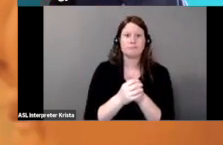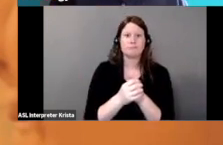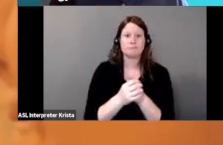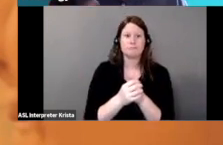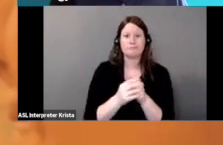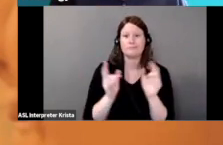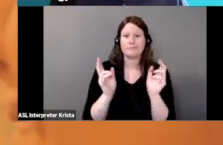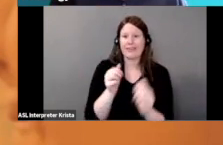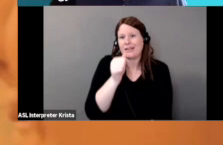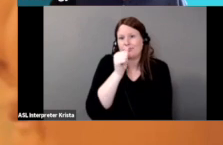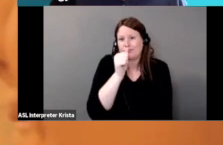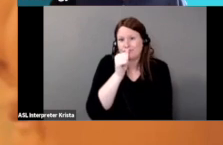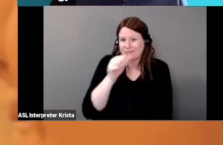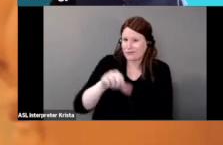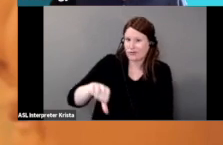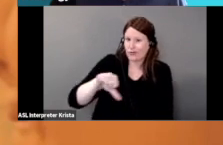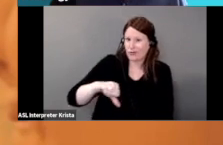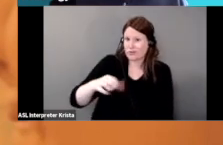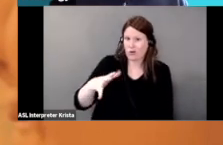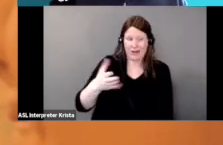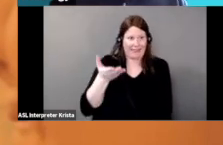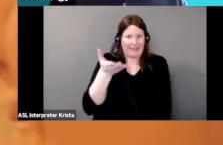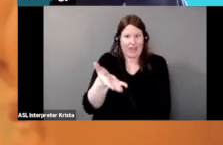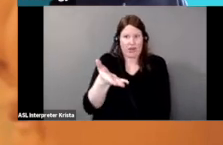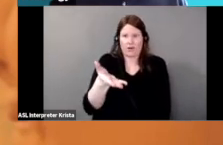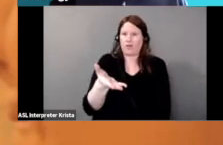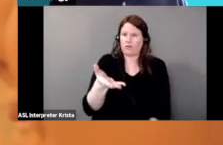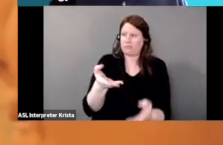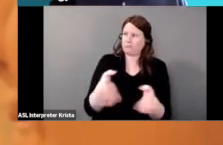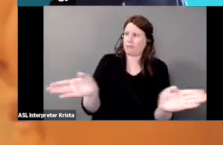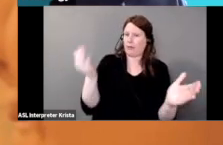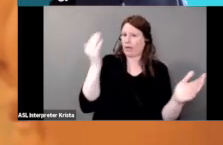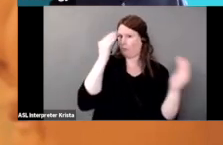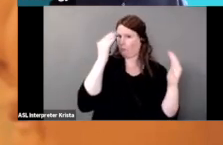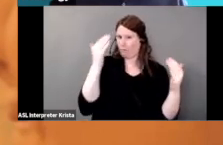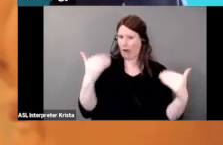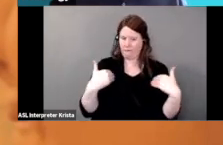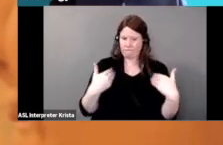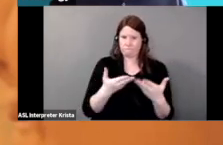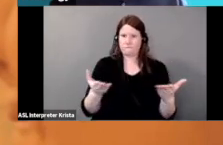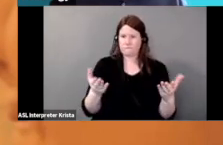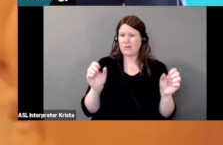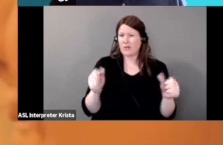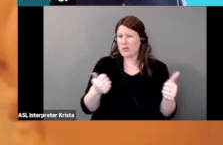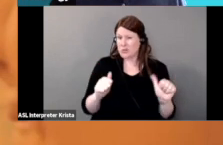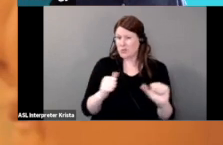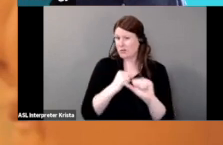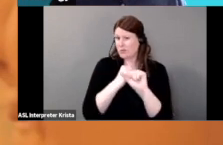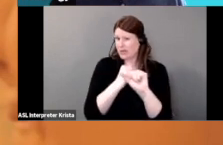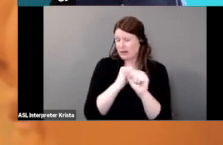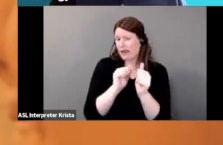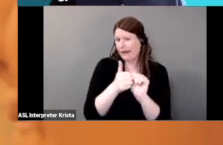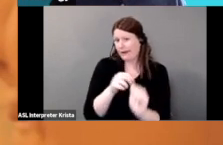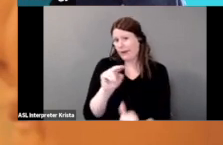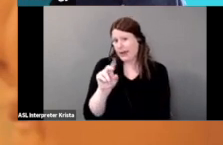secret sauce is already publicly available, then You can try to protect it through an NDA